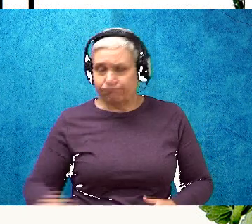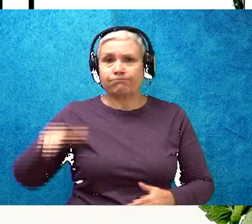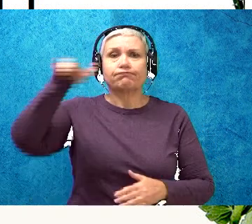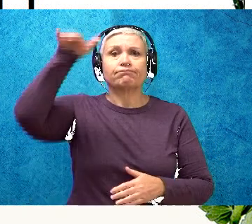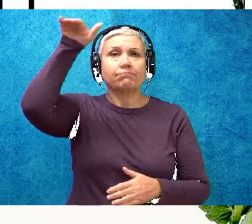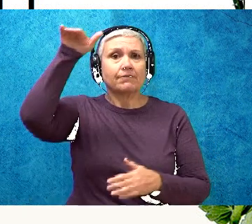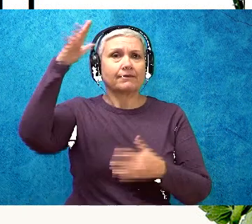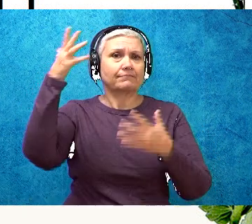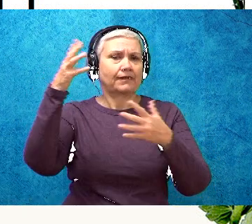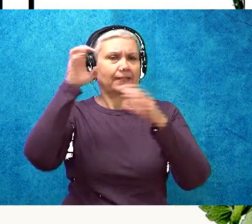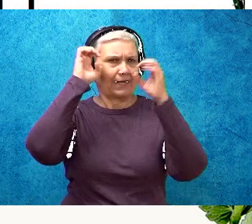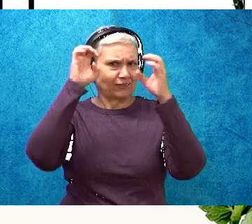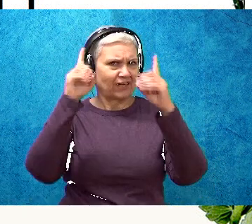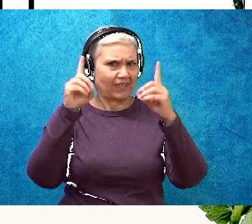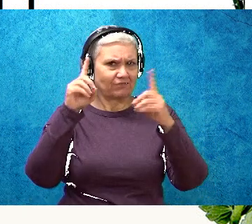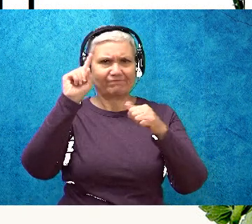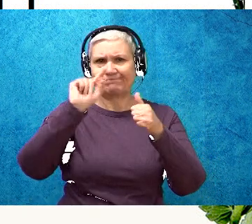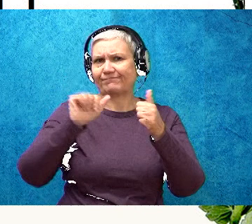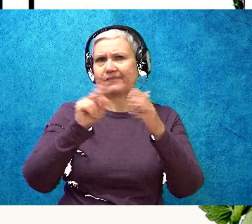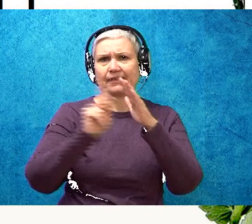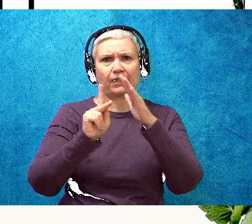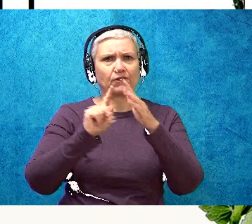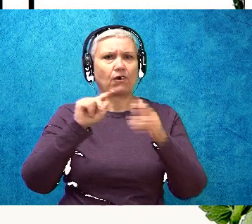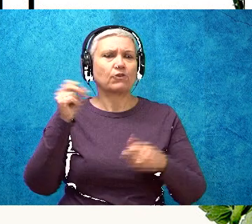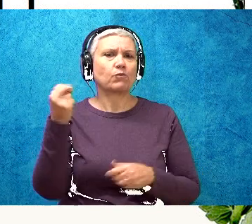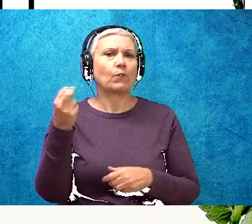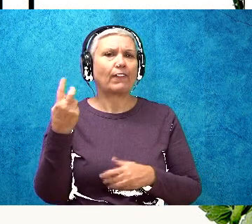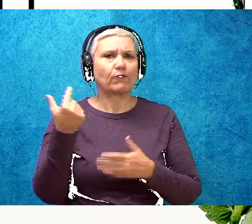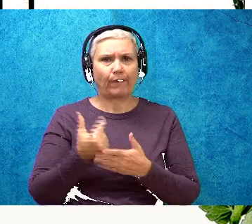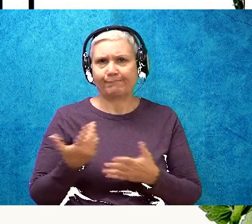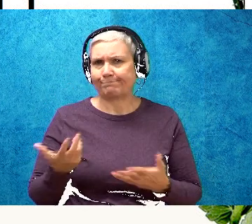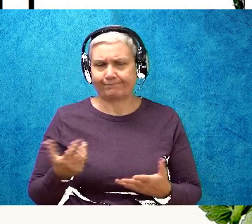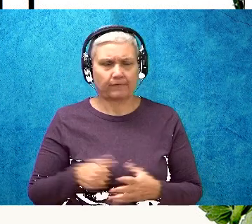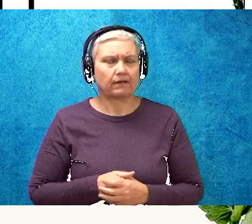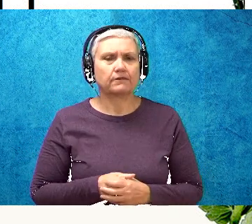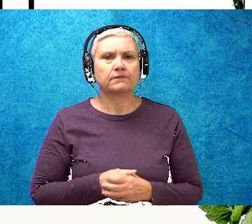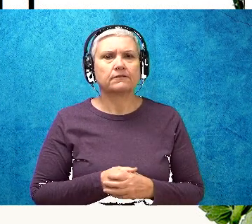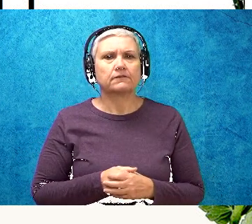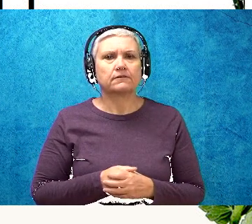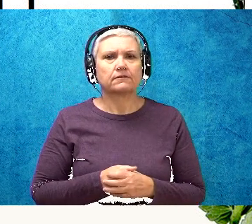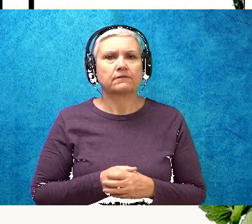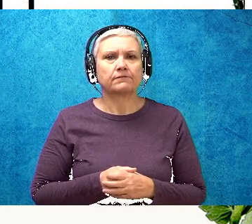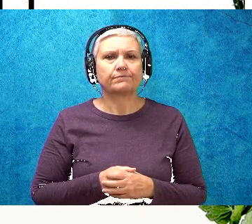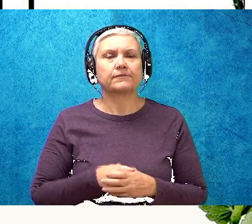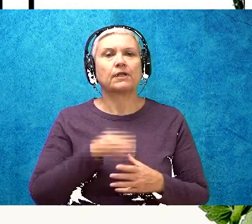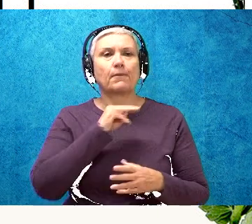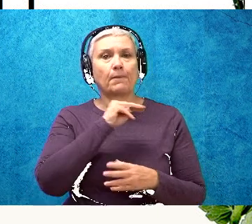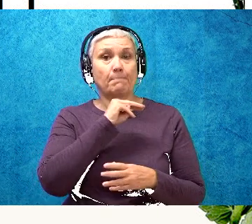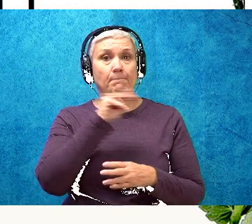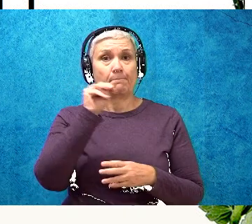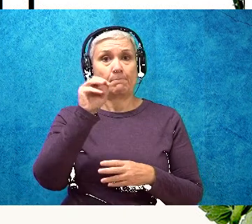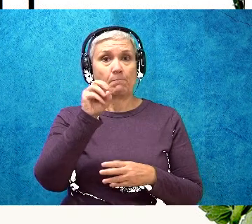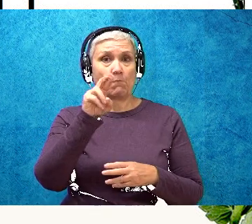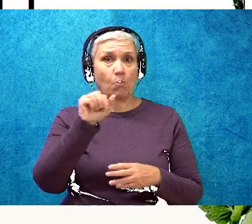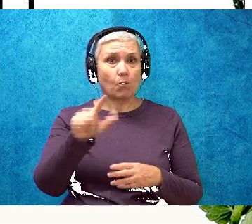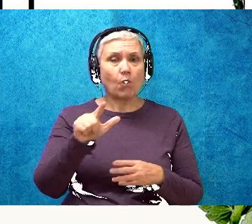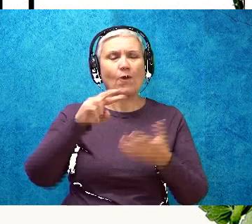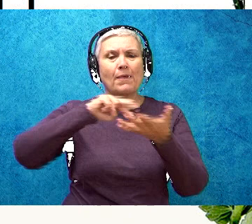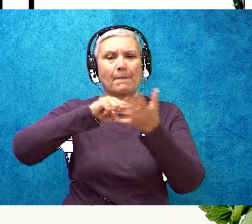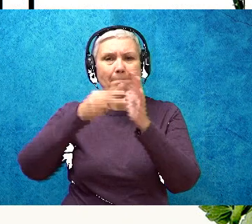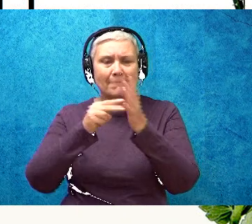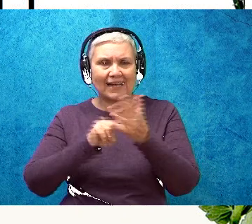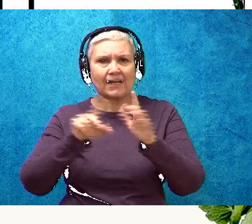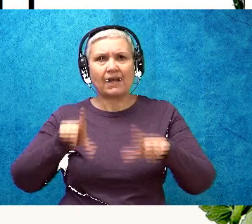I want you to know about theme today is this. It's the life lesson, the meaning, the moral, or the message about life, or the